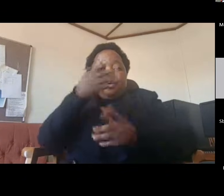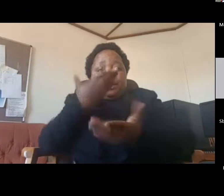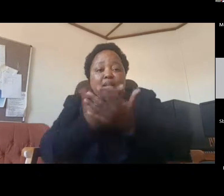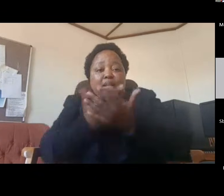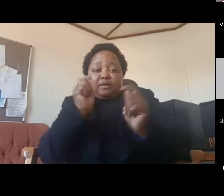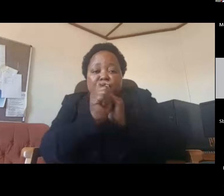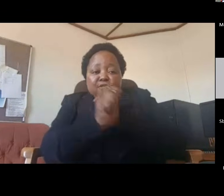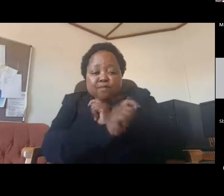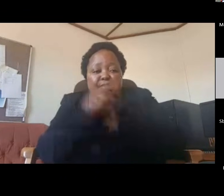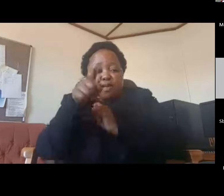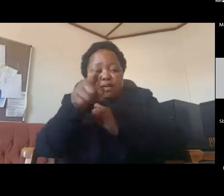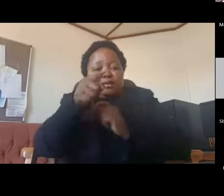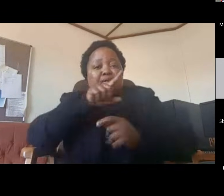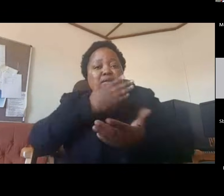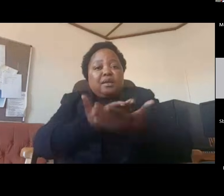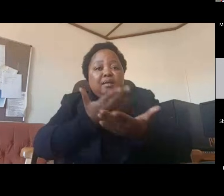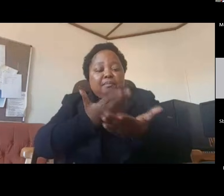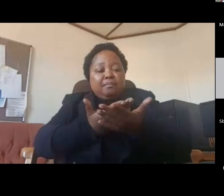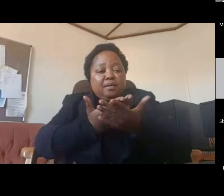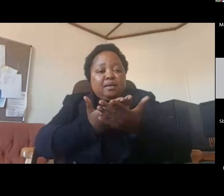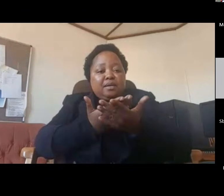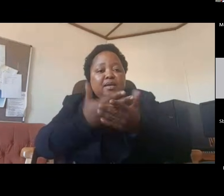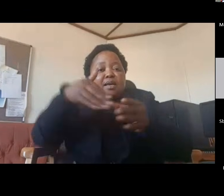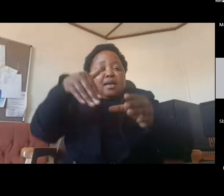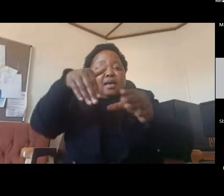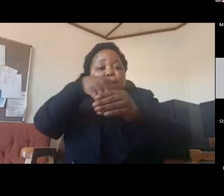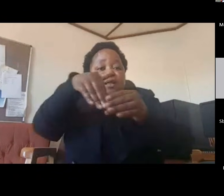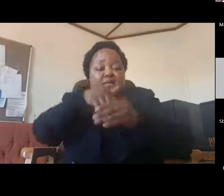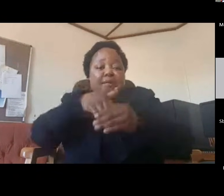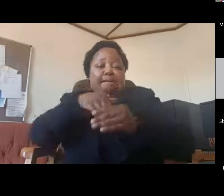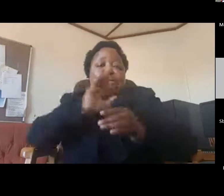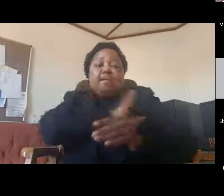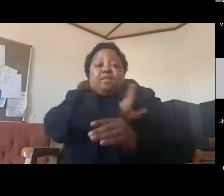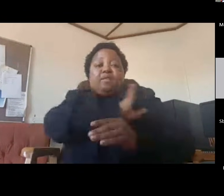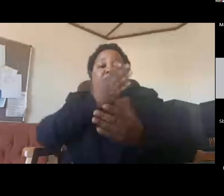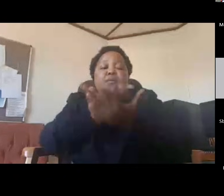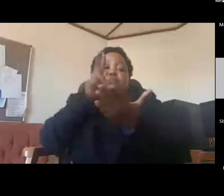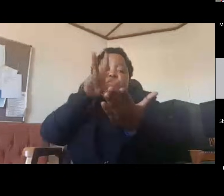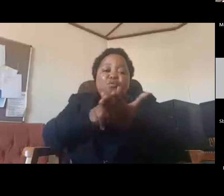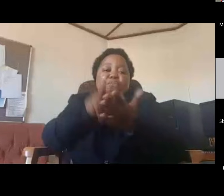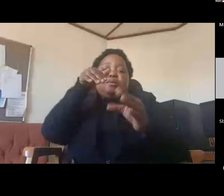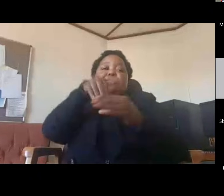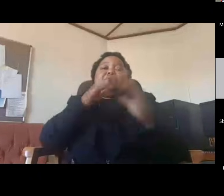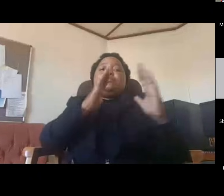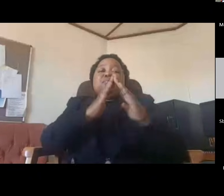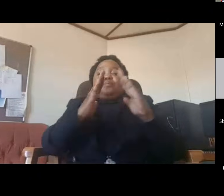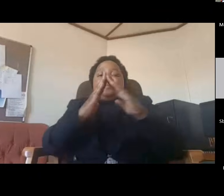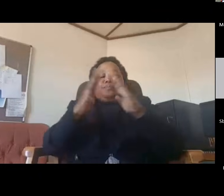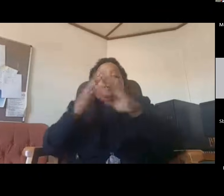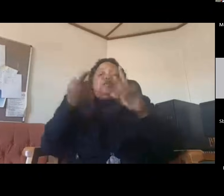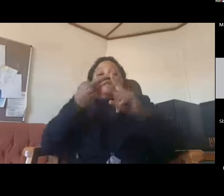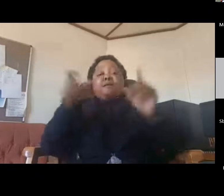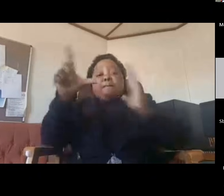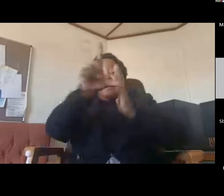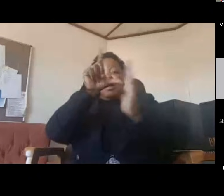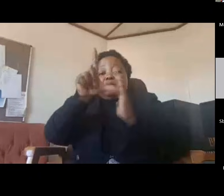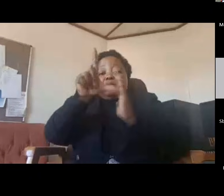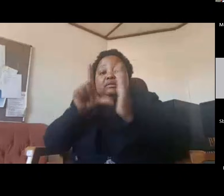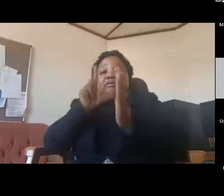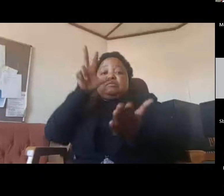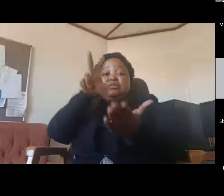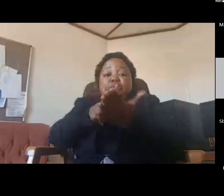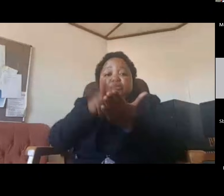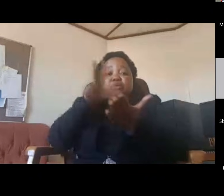embedded in a behavior that can be adopted by communities from a legislation adoption, or even from